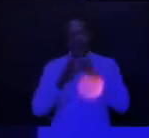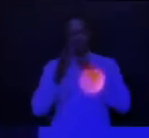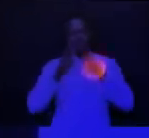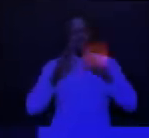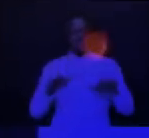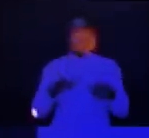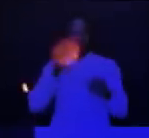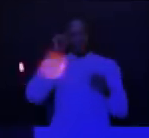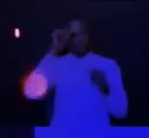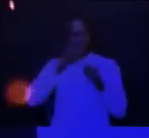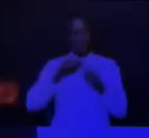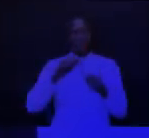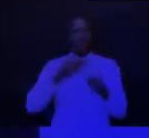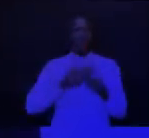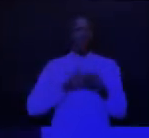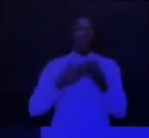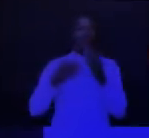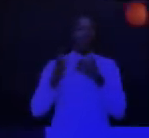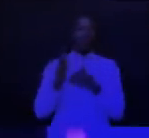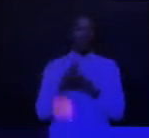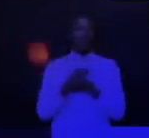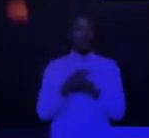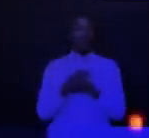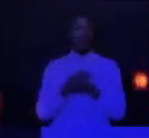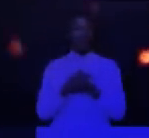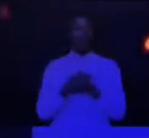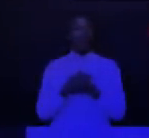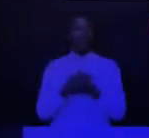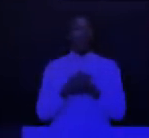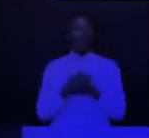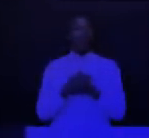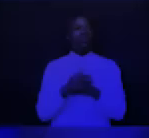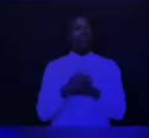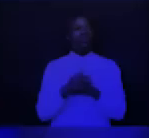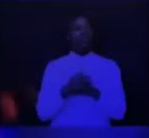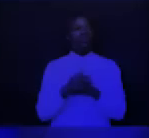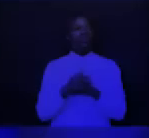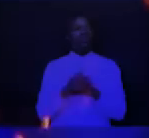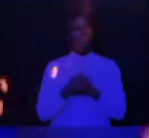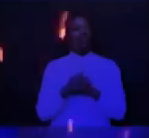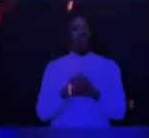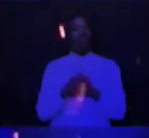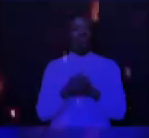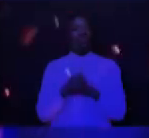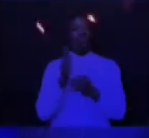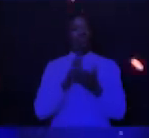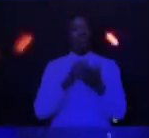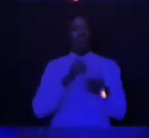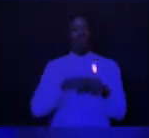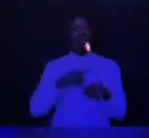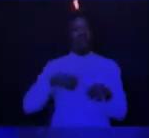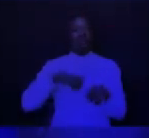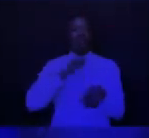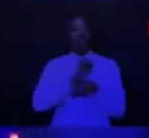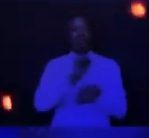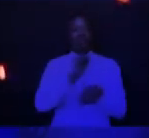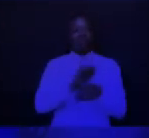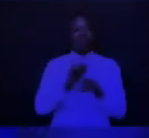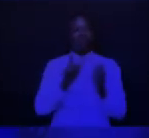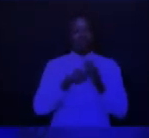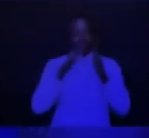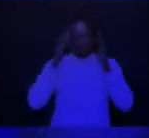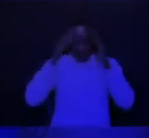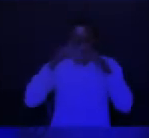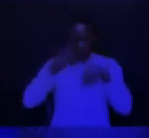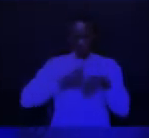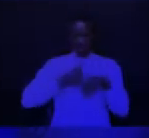my God. So many times we work and our concentration is on ourselves. We